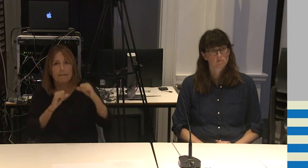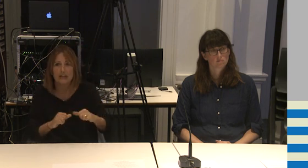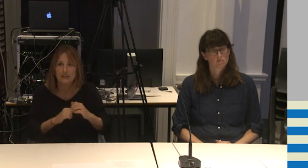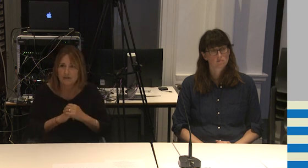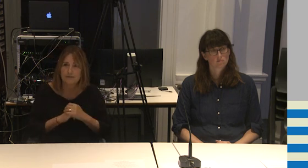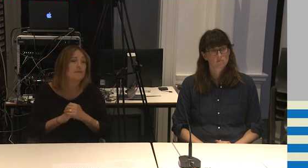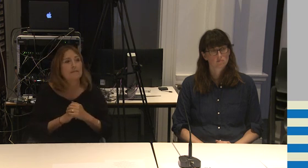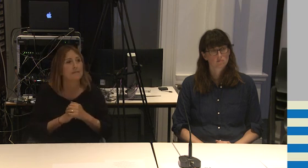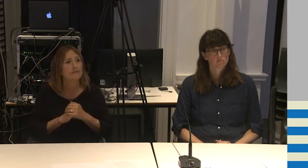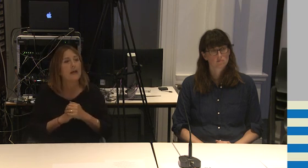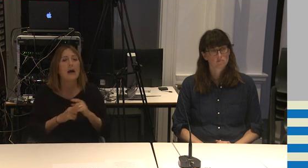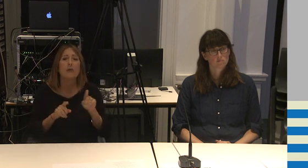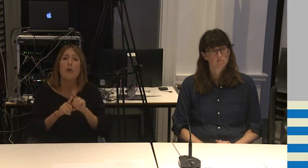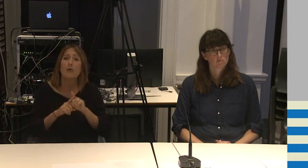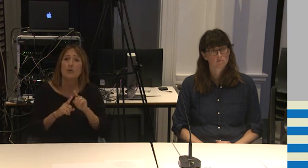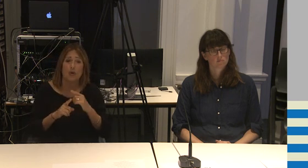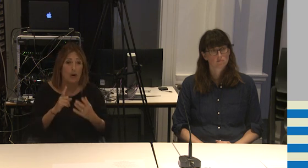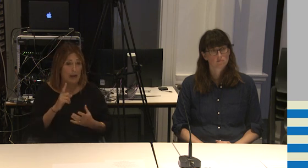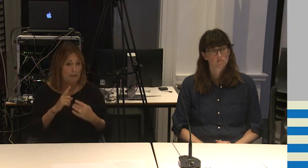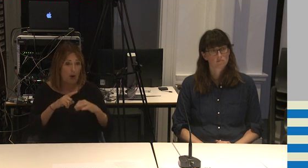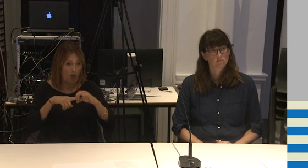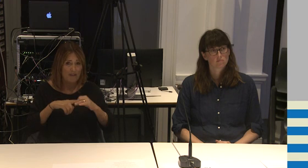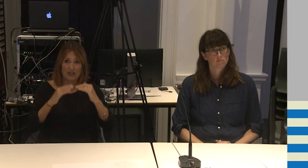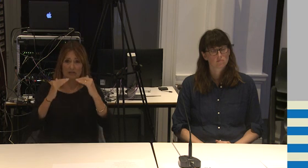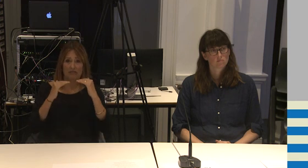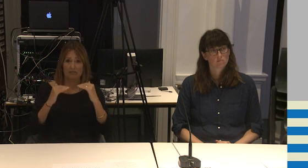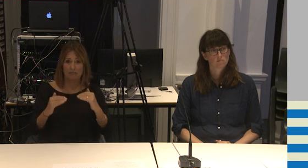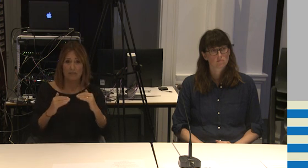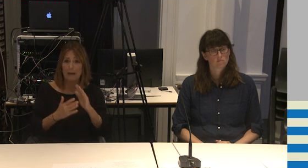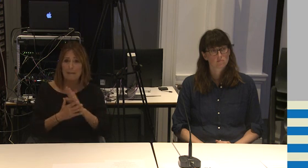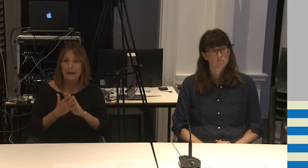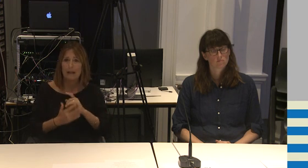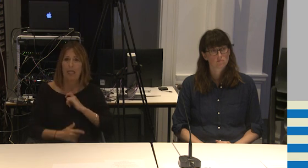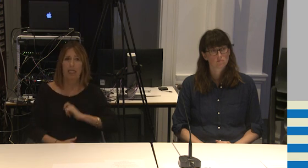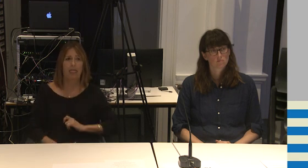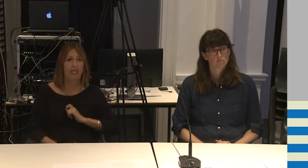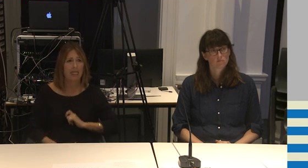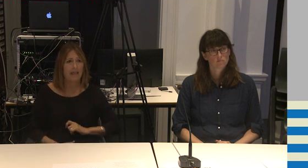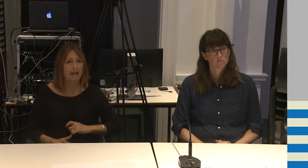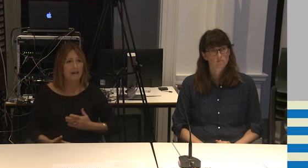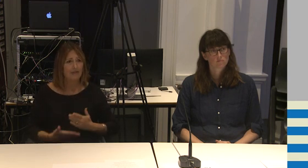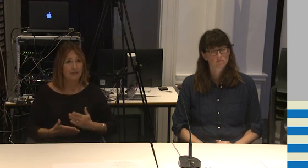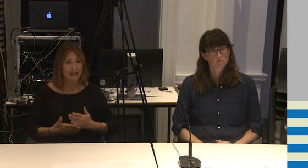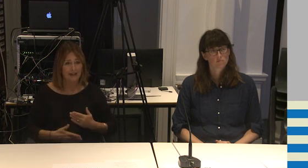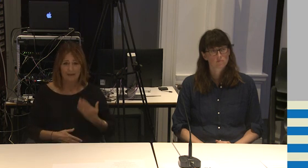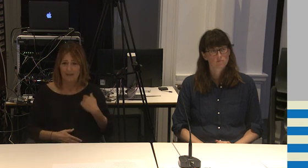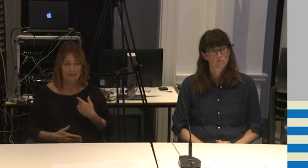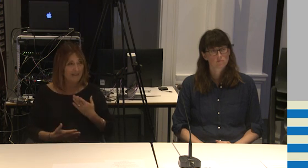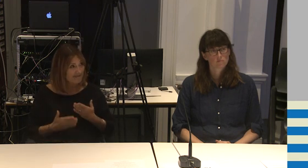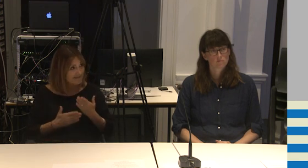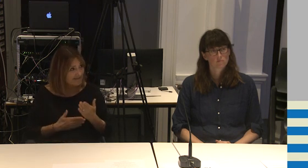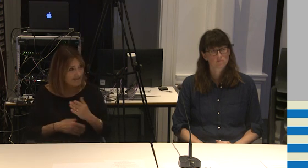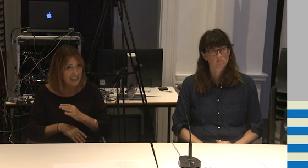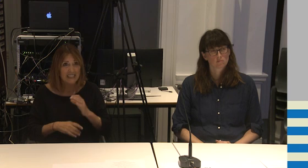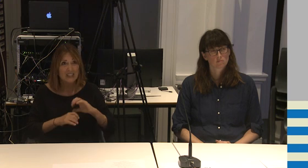And the other thing that comes with that low attainment, unfortunately, is sort of low self-esteem. There was a time that I genuinely didn't think I'd get into an